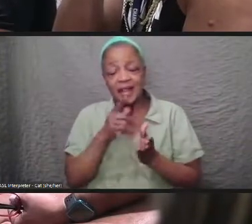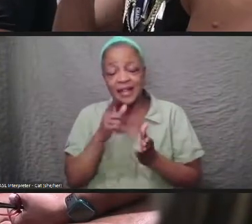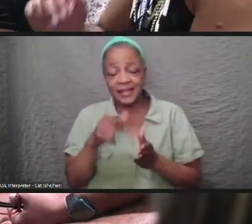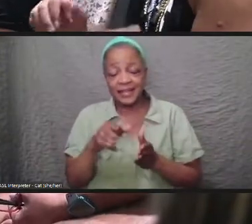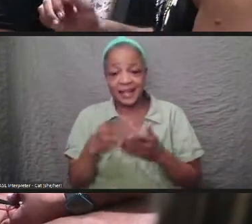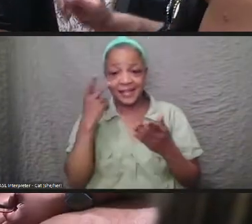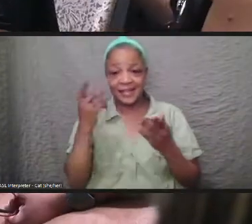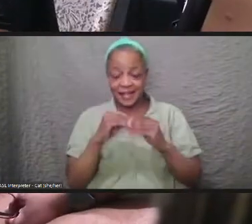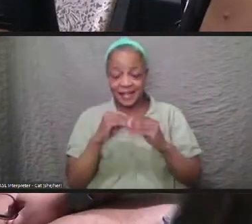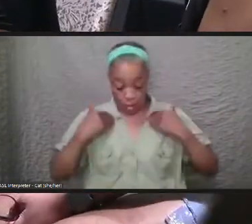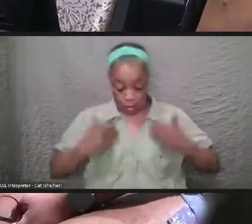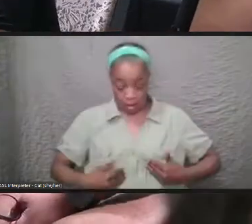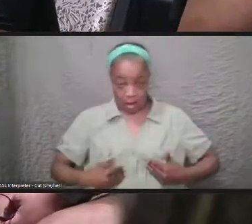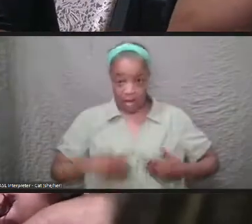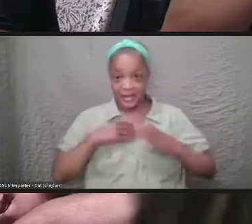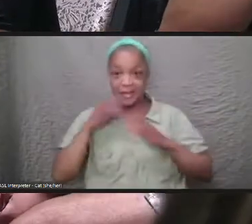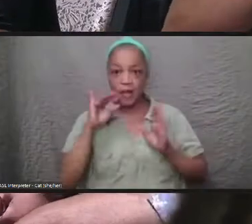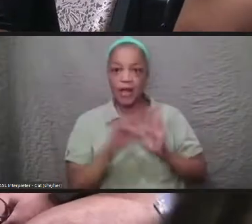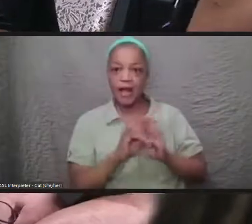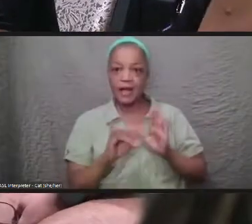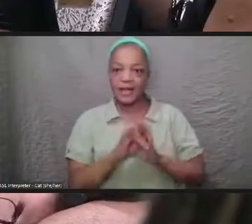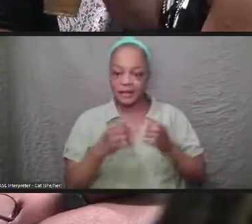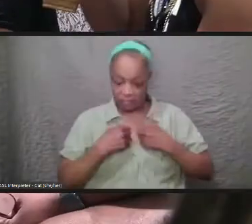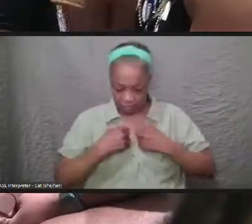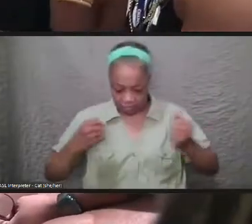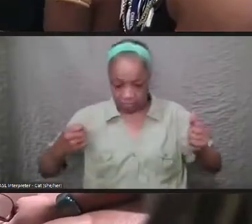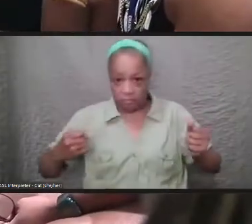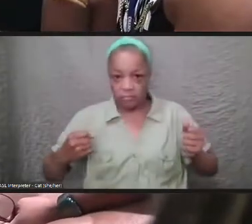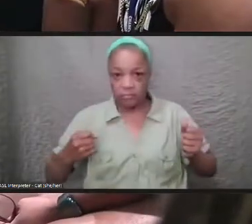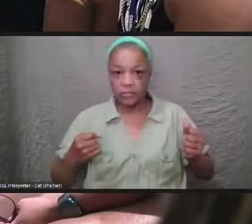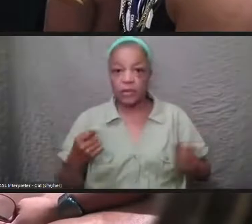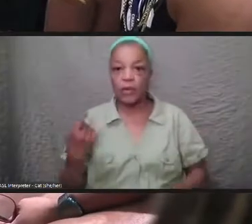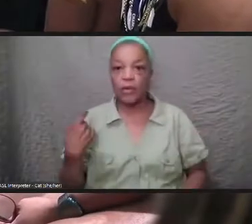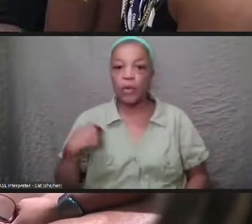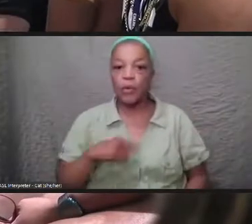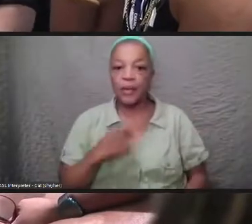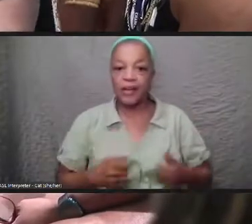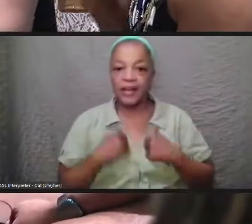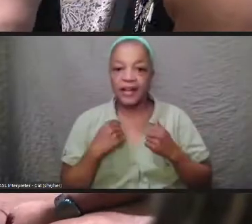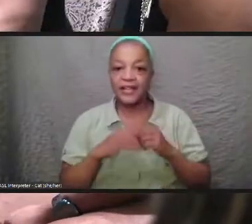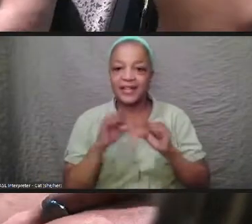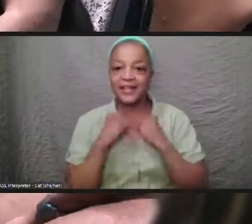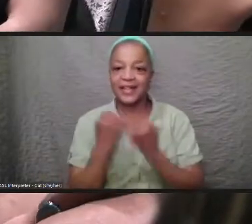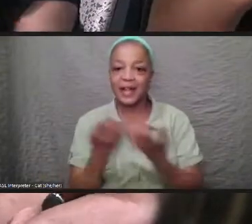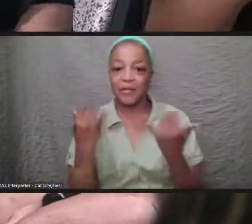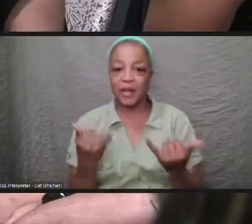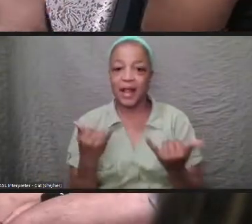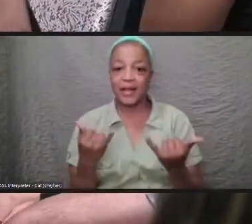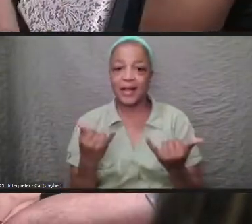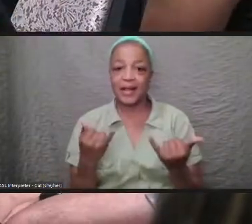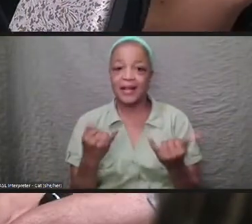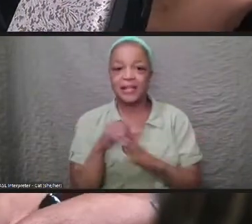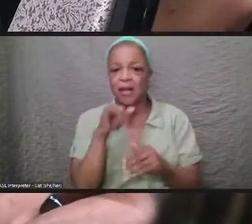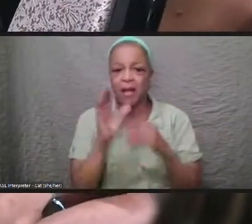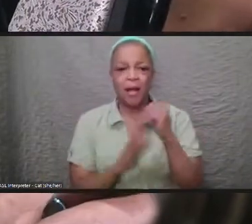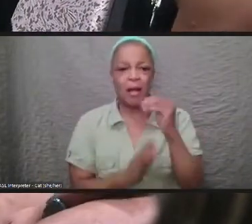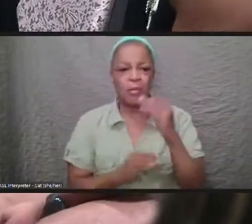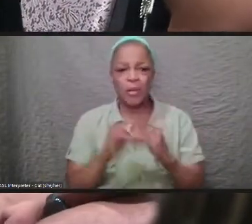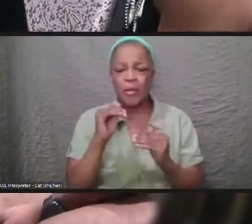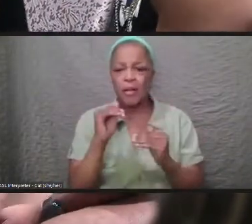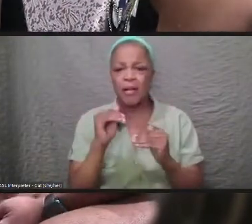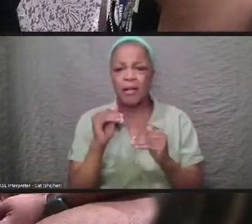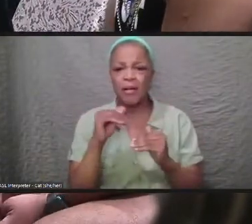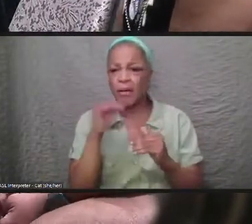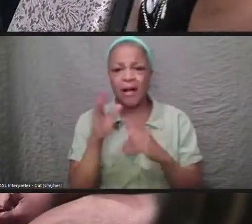their bodies and their identities to be. We exist in a society that is so uncomfortable